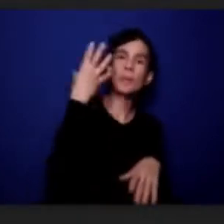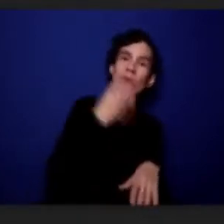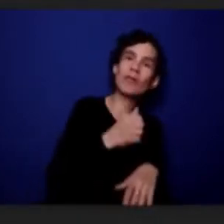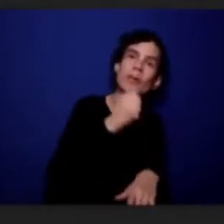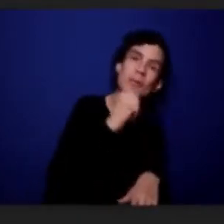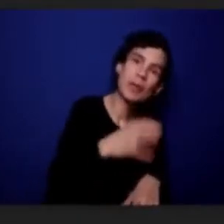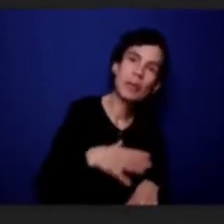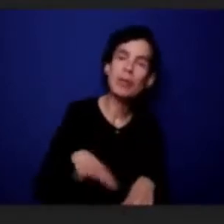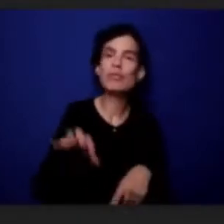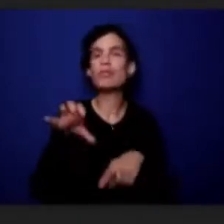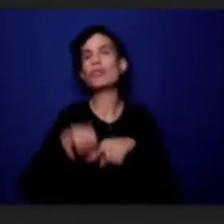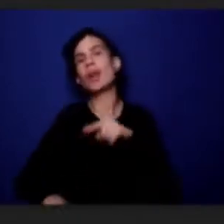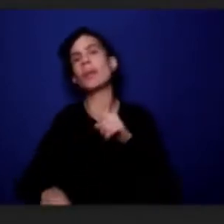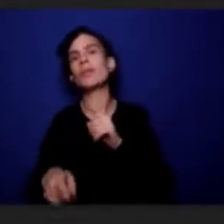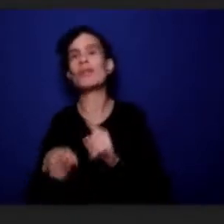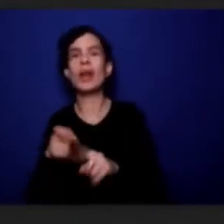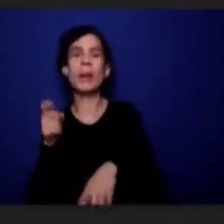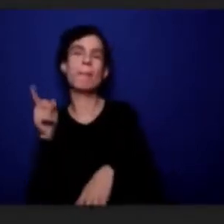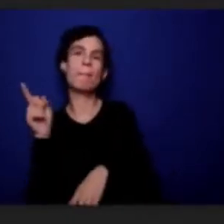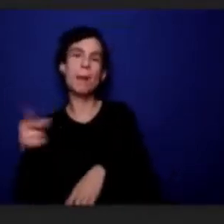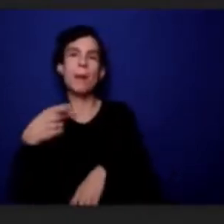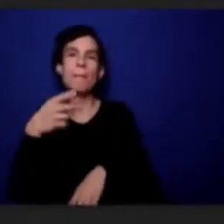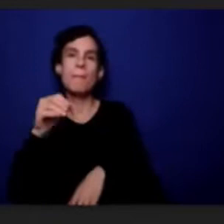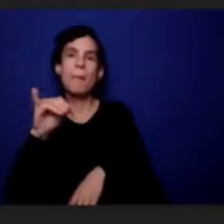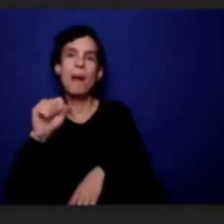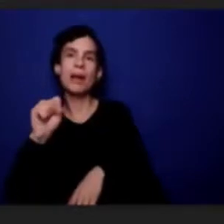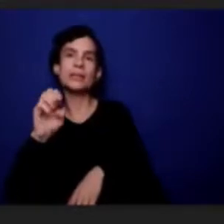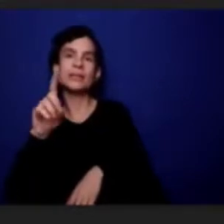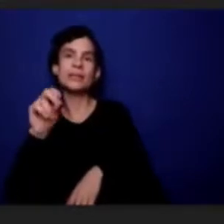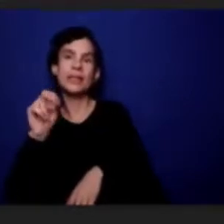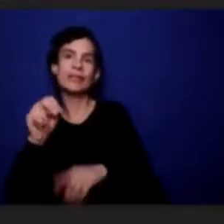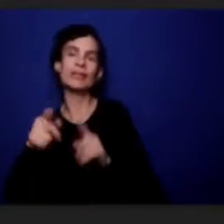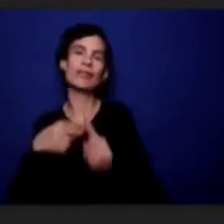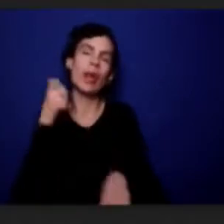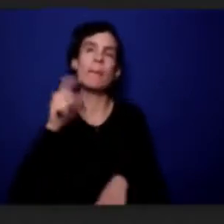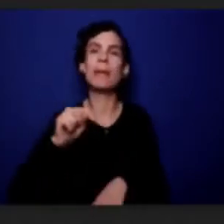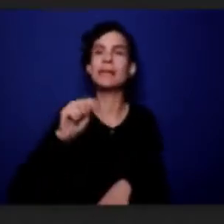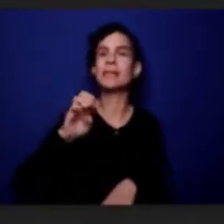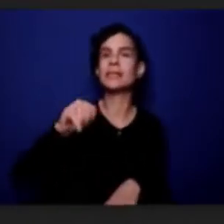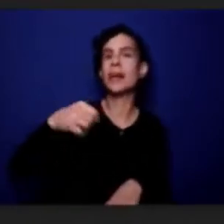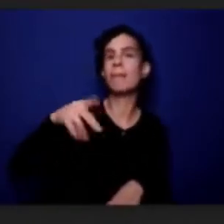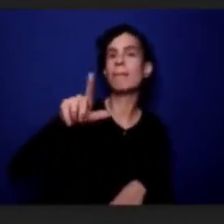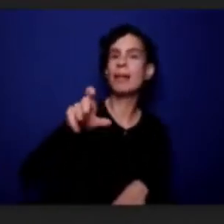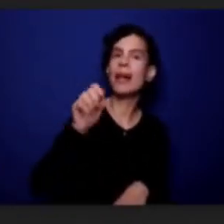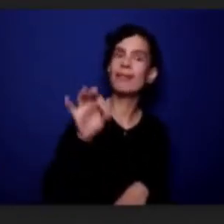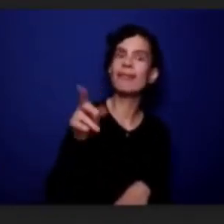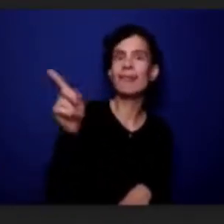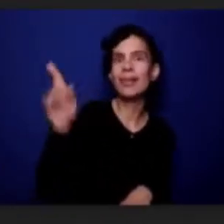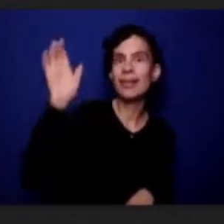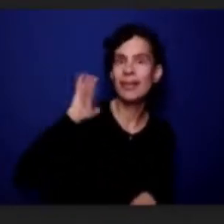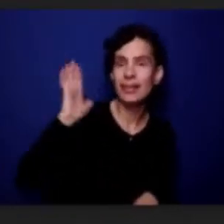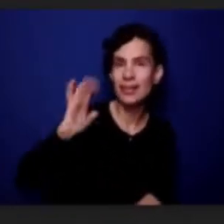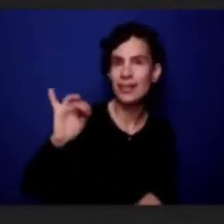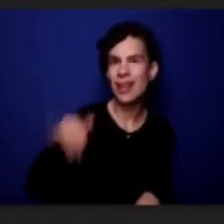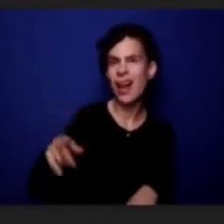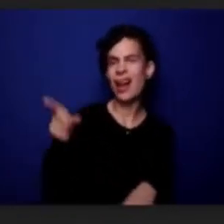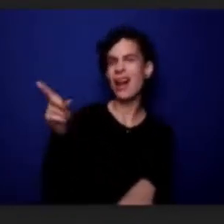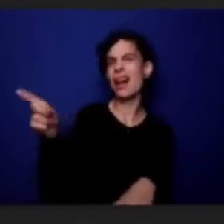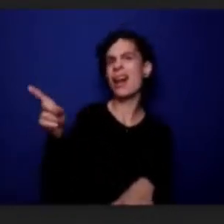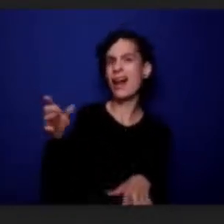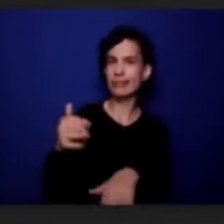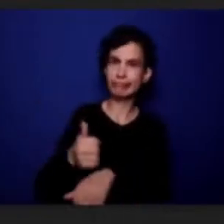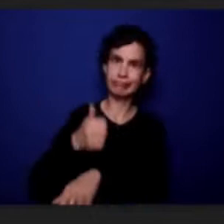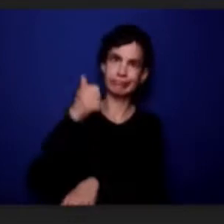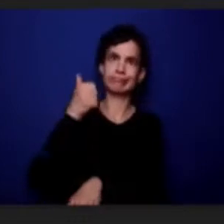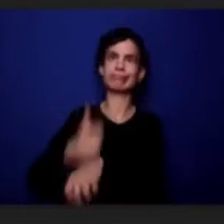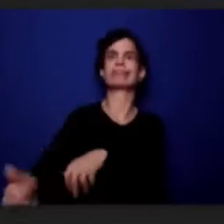of Medusa's origin story, according to Ovid, is that she was a beautiful young woman who was raped by Poseidon in the temple